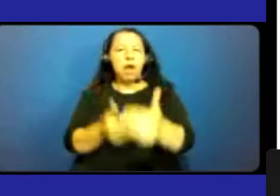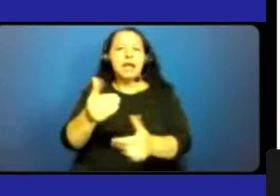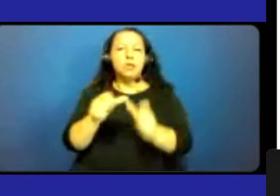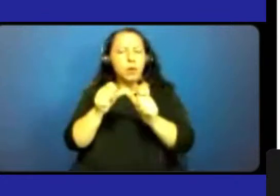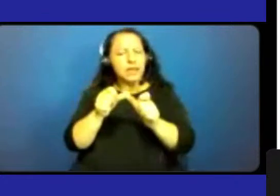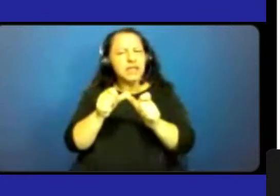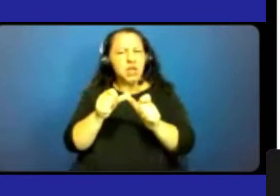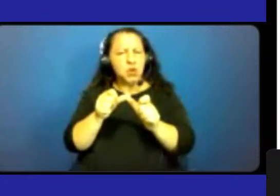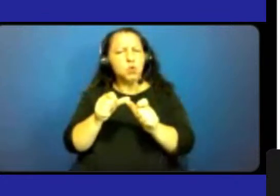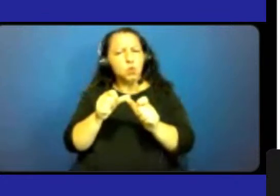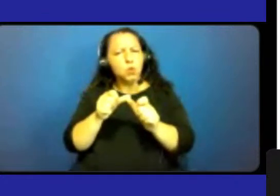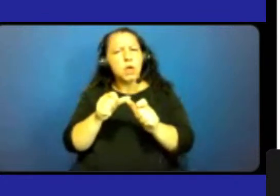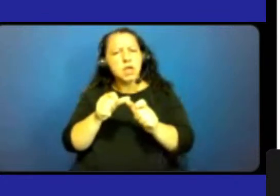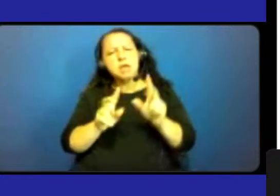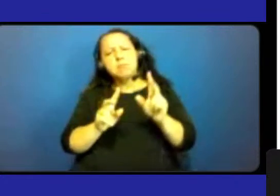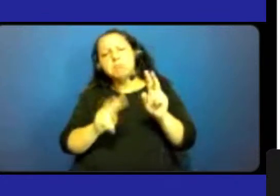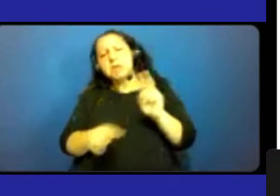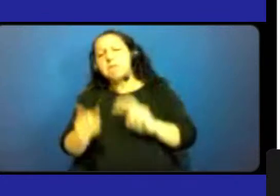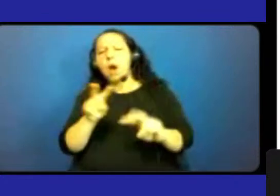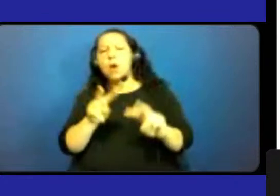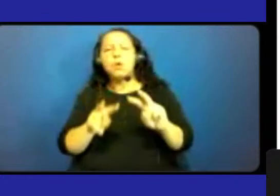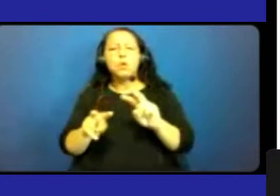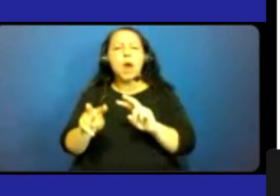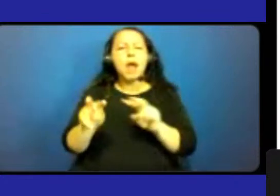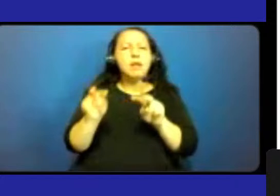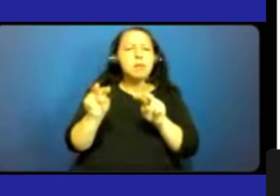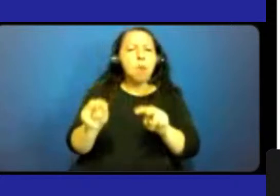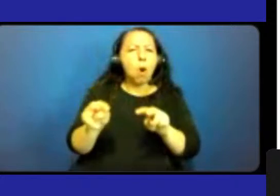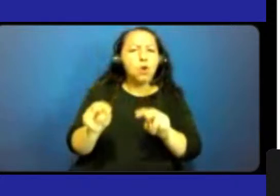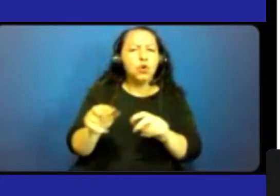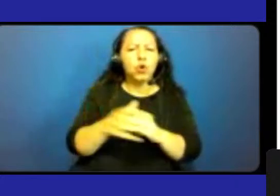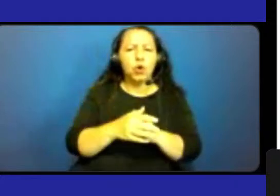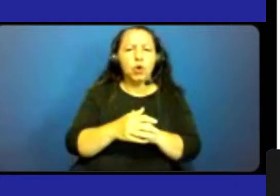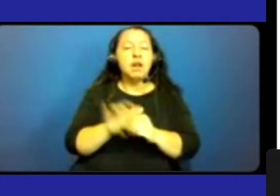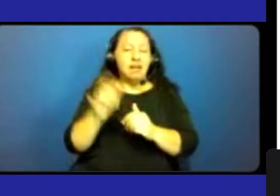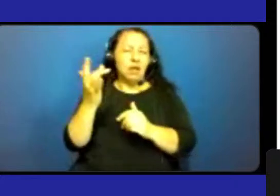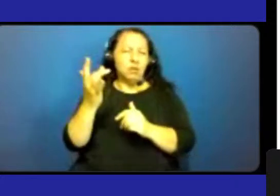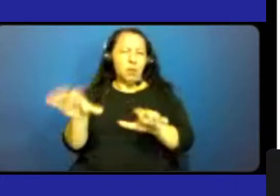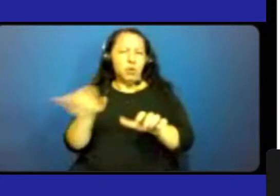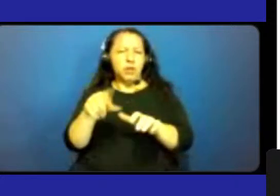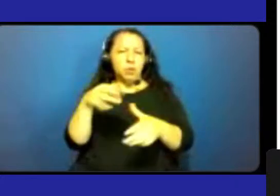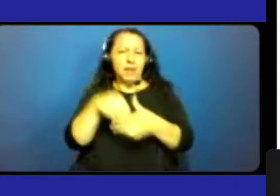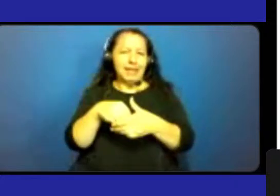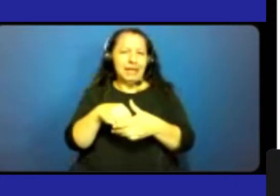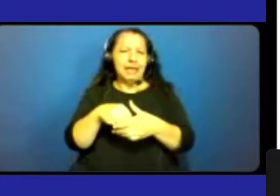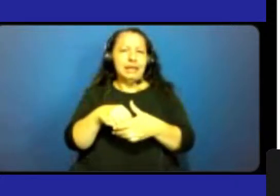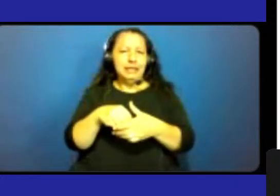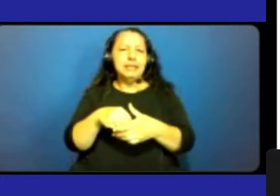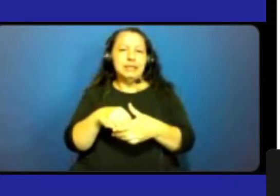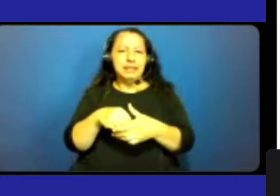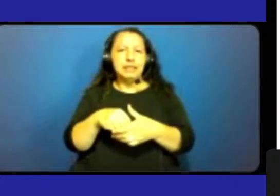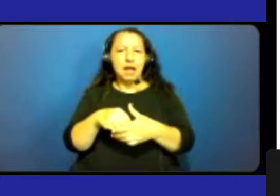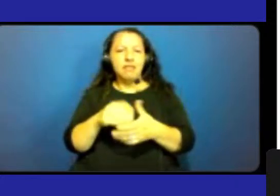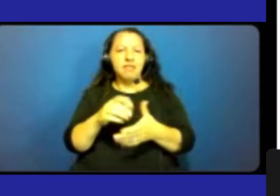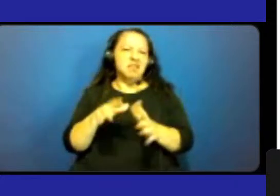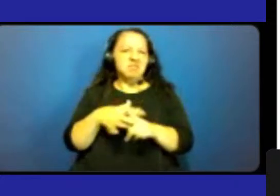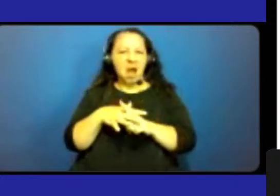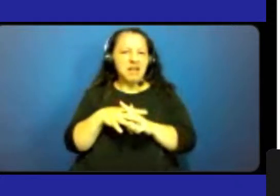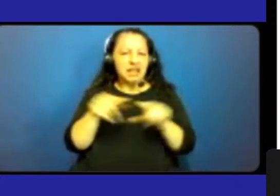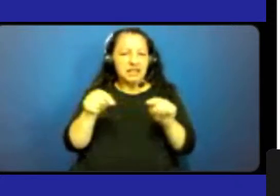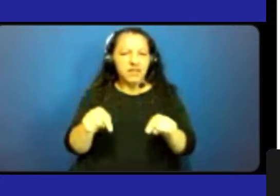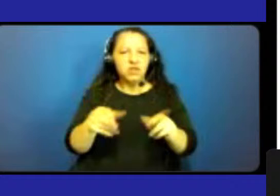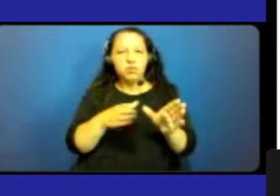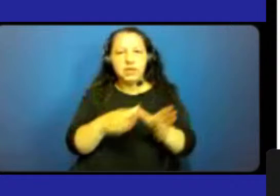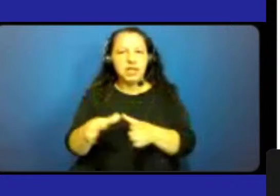that's why we're doing this within the context of the Strategic Planning Committee, because it marries to so many of our strategic priorities.